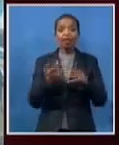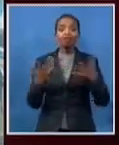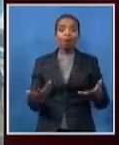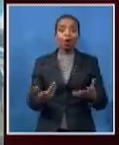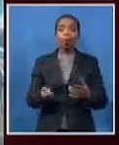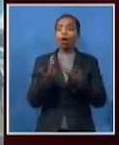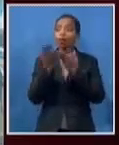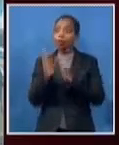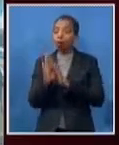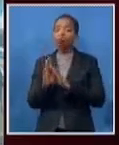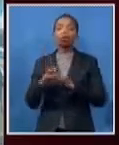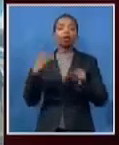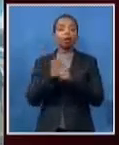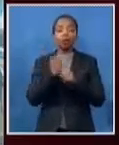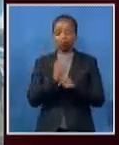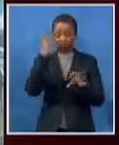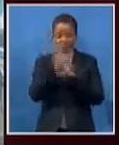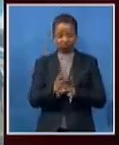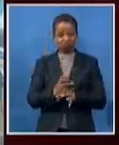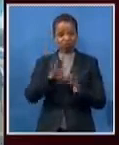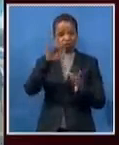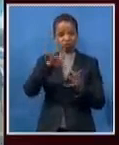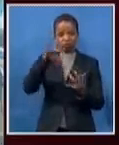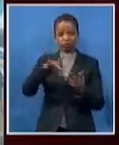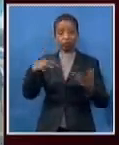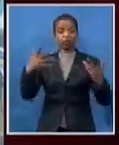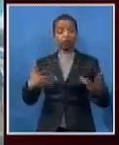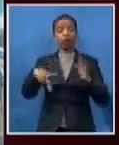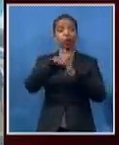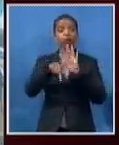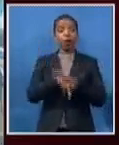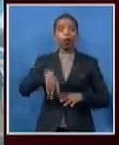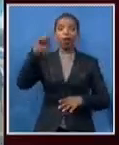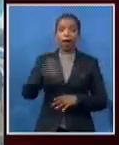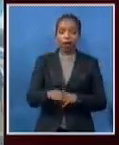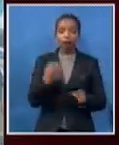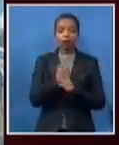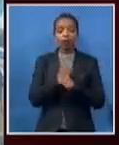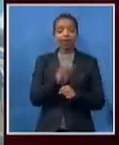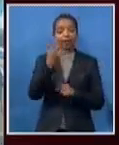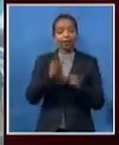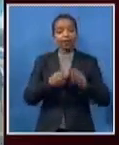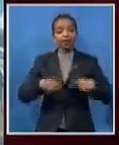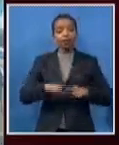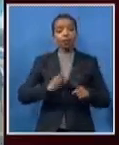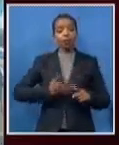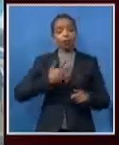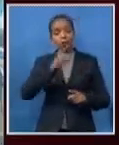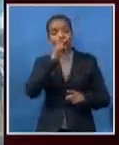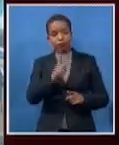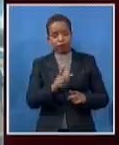make if we are going to get any progress. And we won't get progress if we avoid those. So the